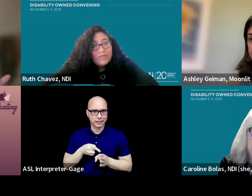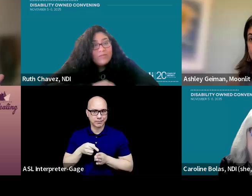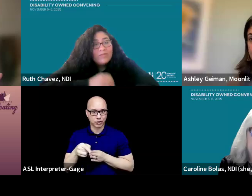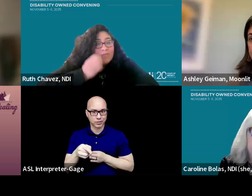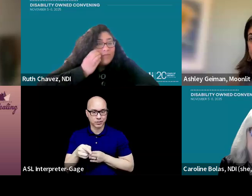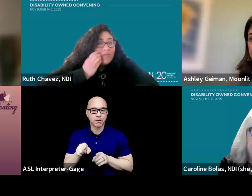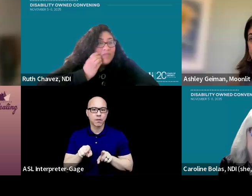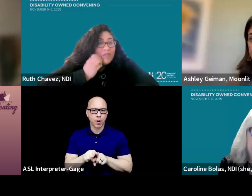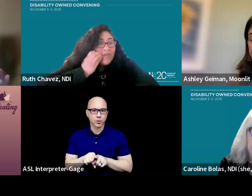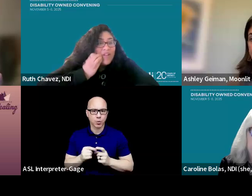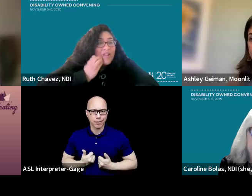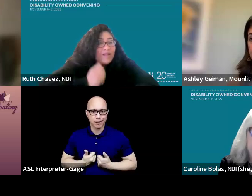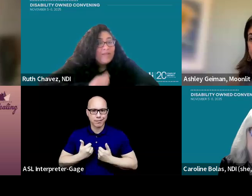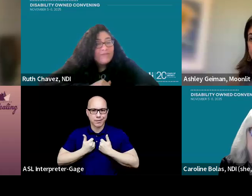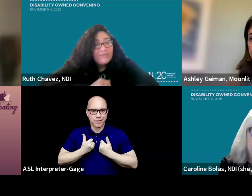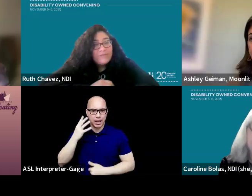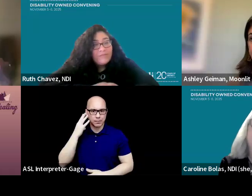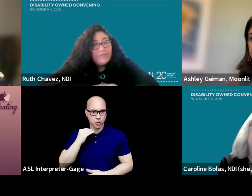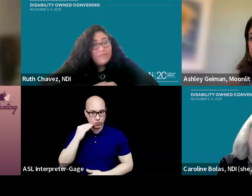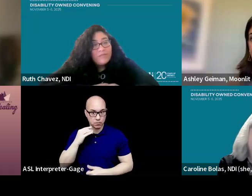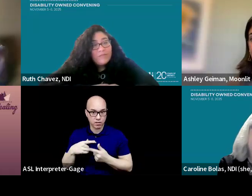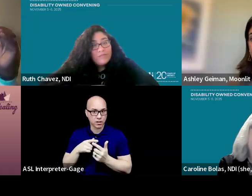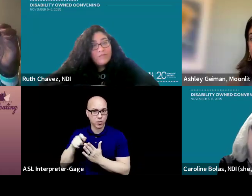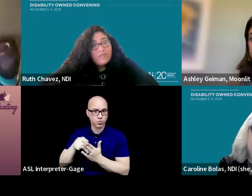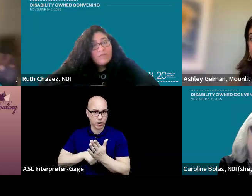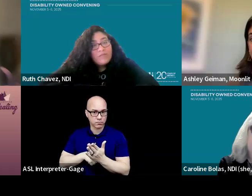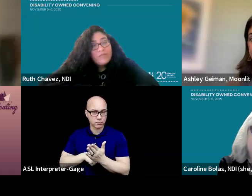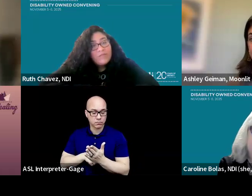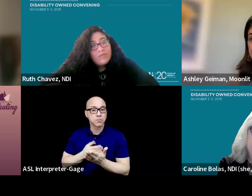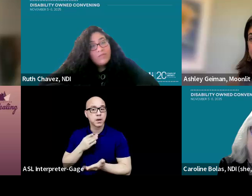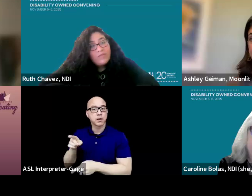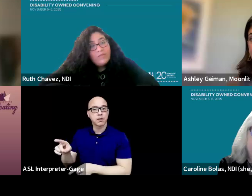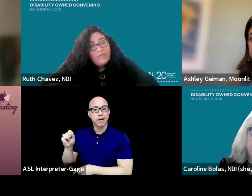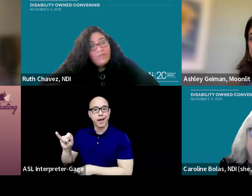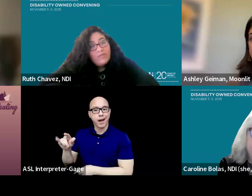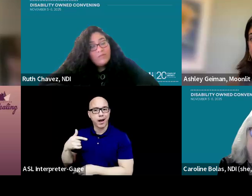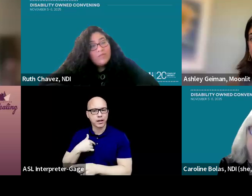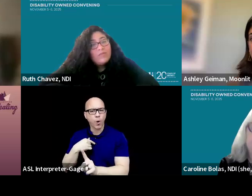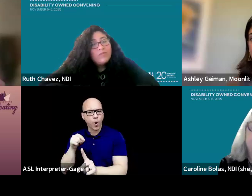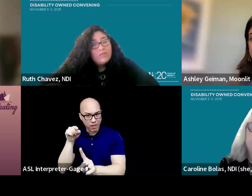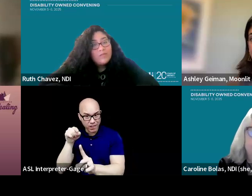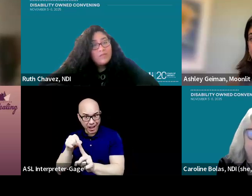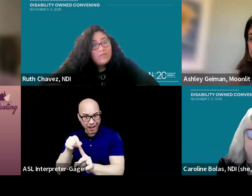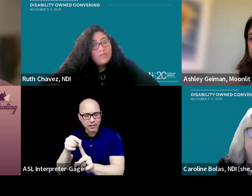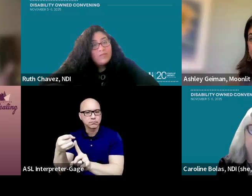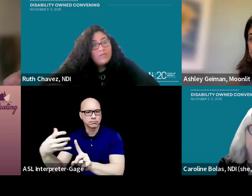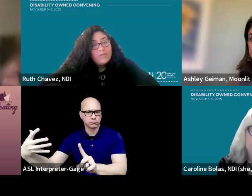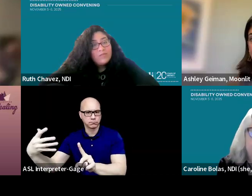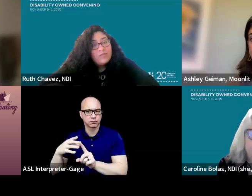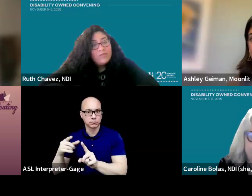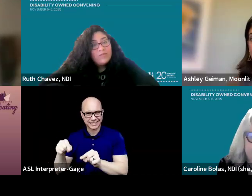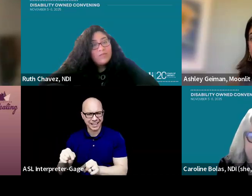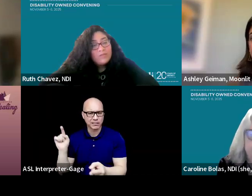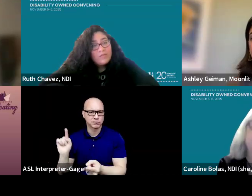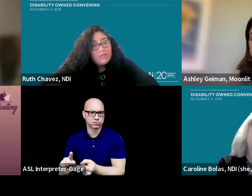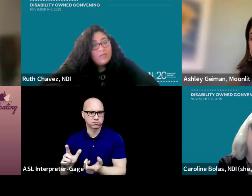can actually write from it. So it can give you pointers on, okay, you need to go more into detail about this or that, but really create the